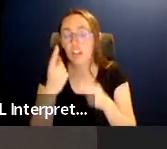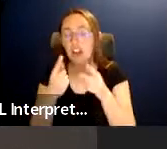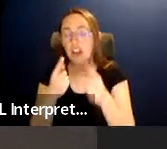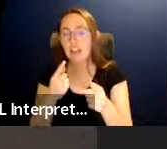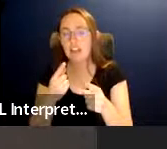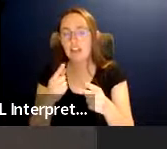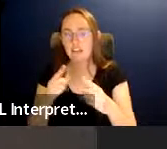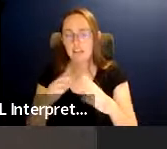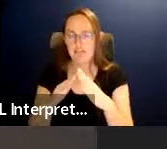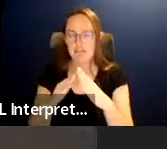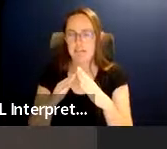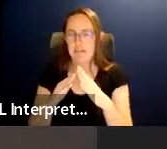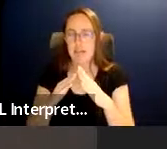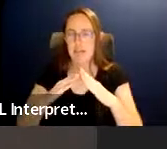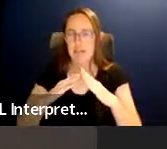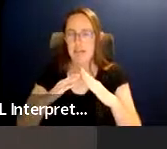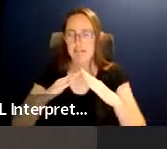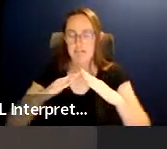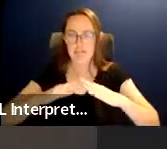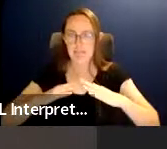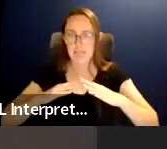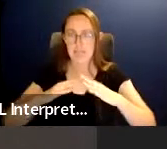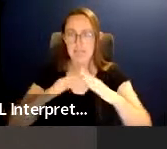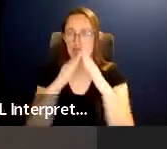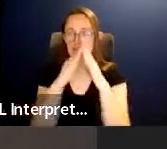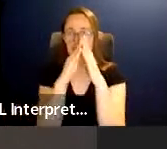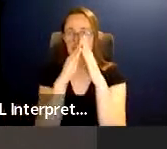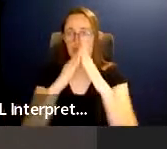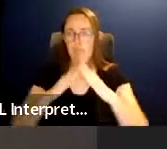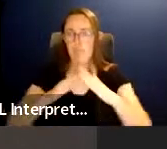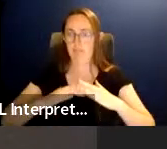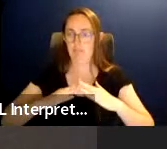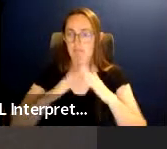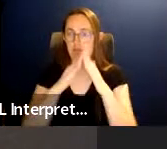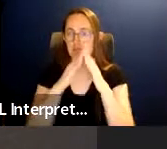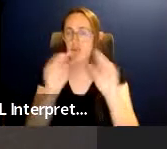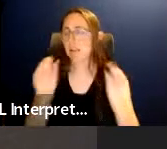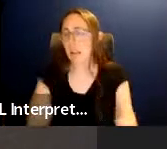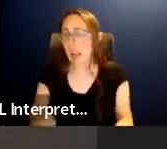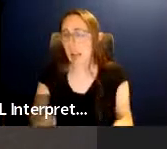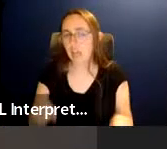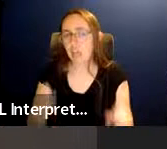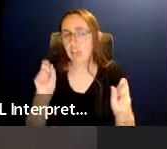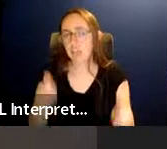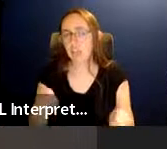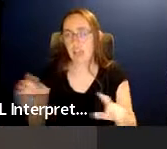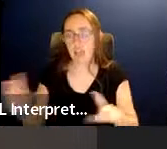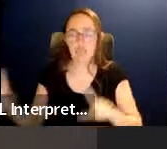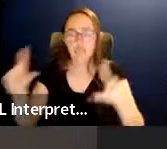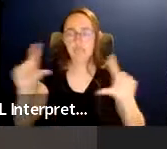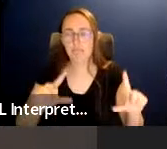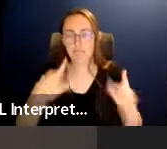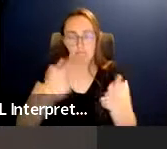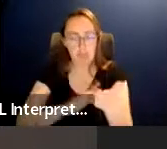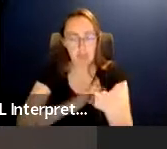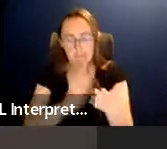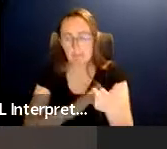to, make it more vertical or make it shallower. You can also put an iPad in there. Now let's say that